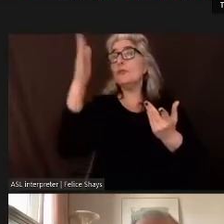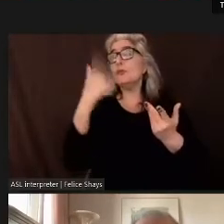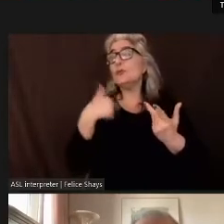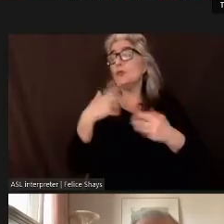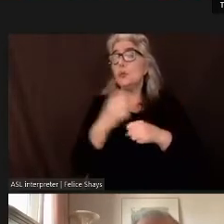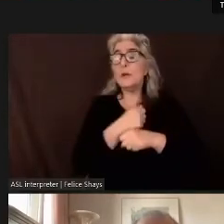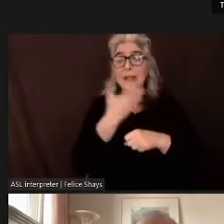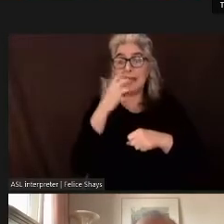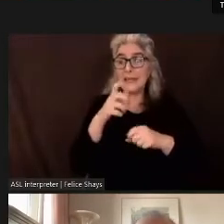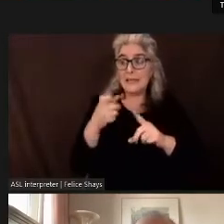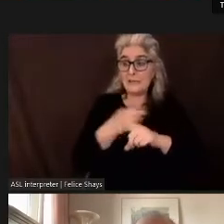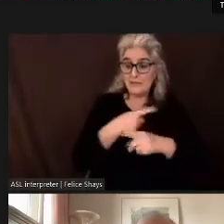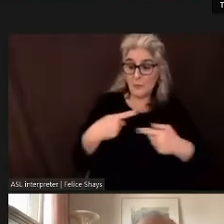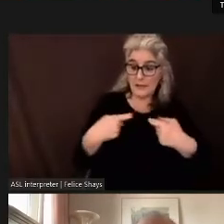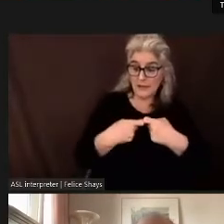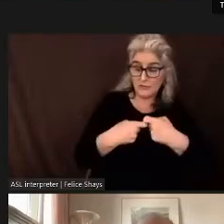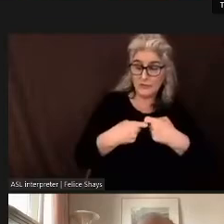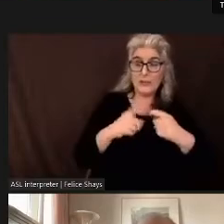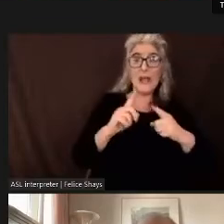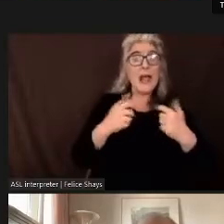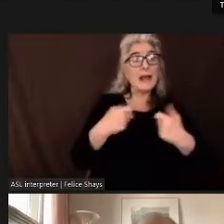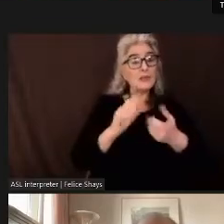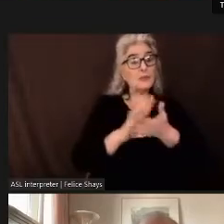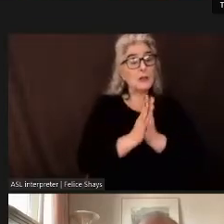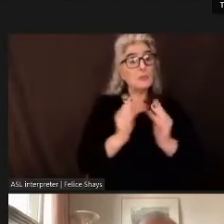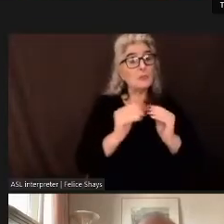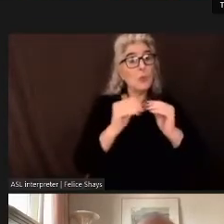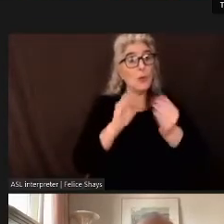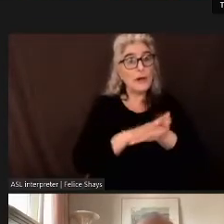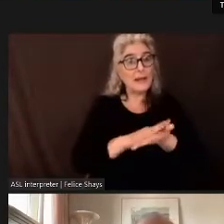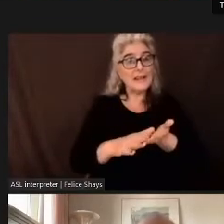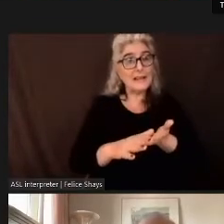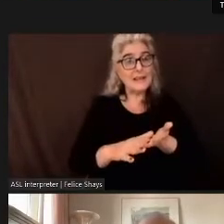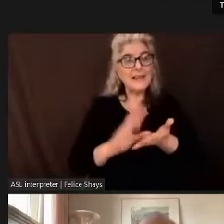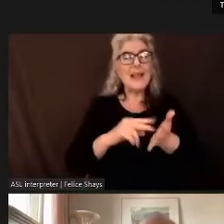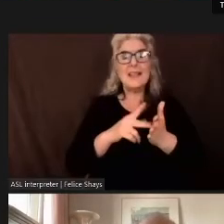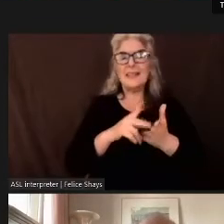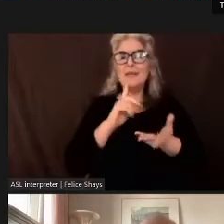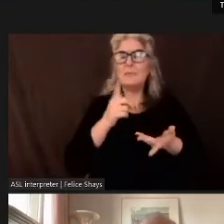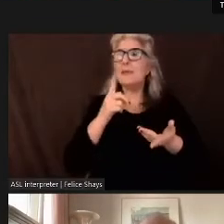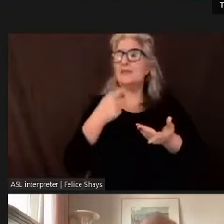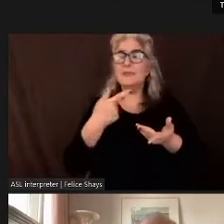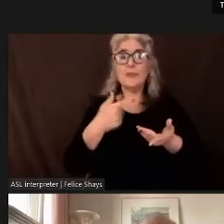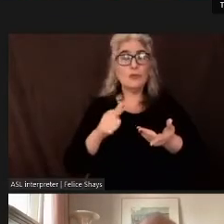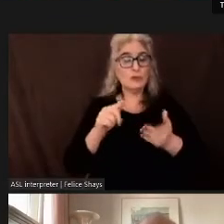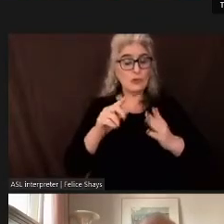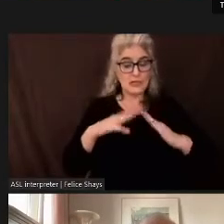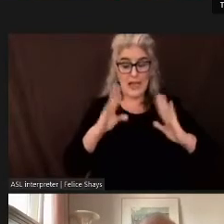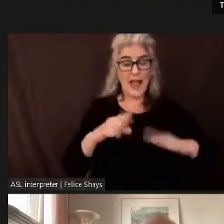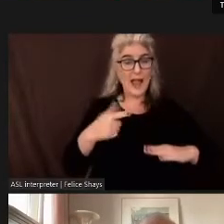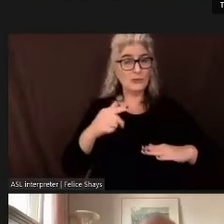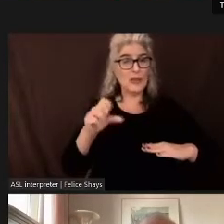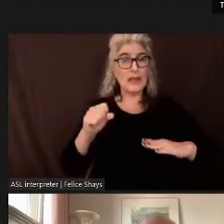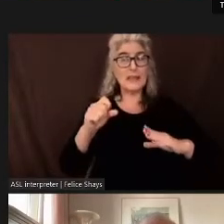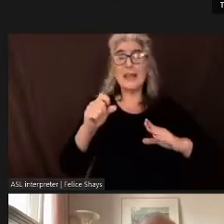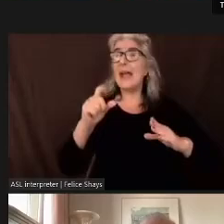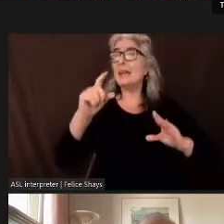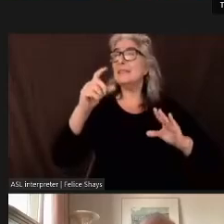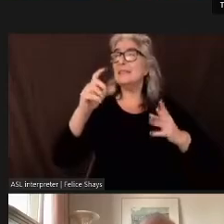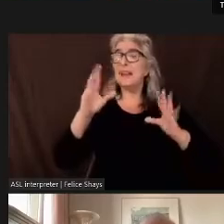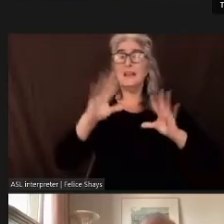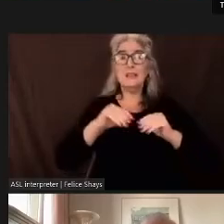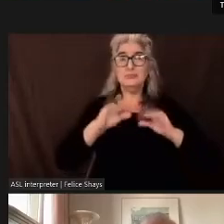that electricity continues to get cleaner, that means the less greenhouse gas emissions that are correlated with our heat.